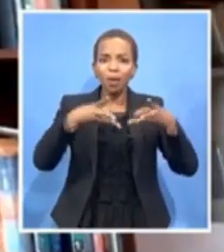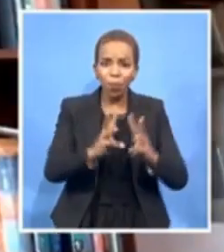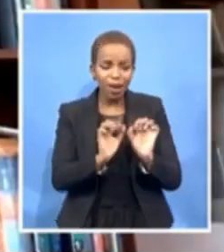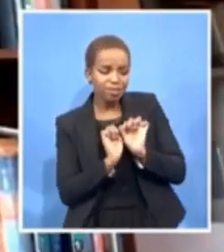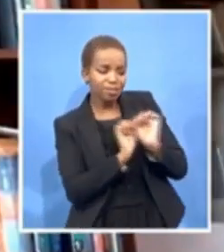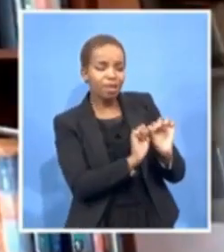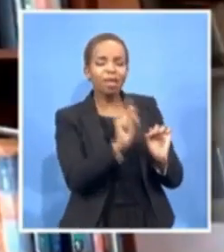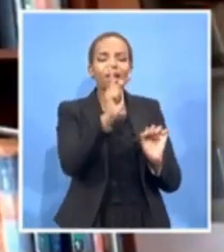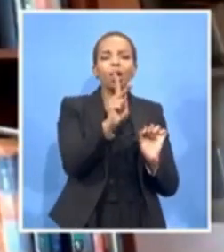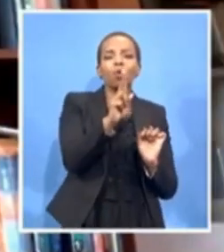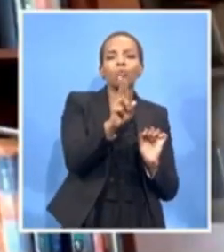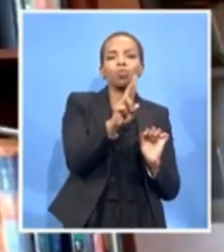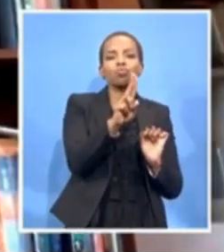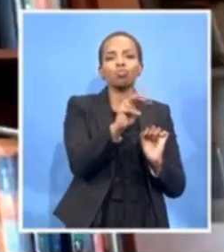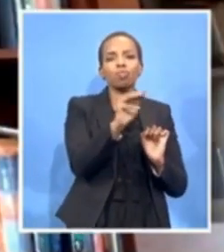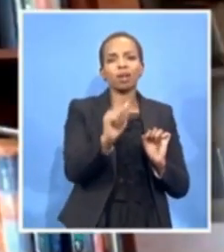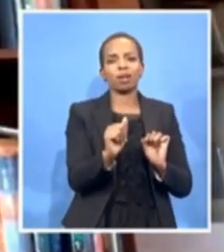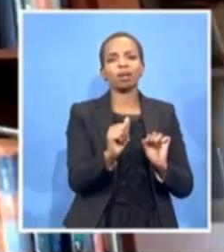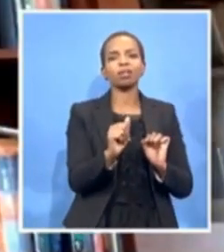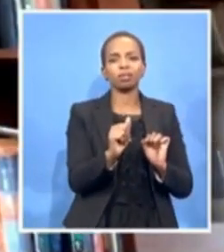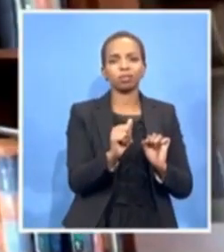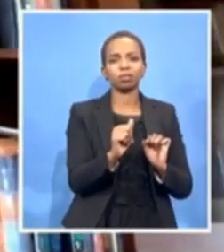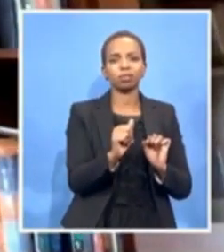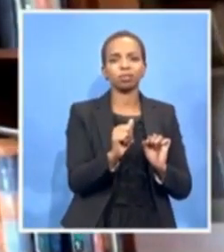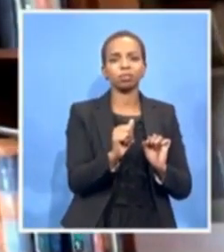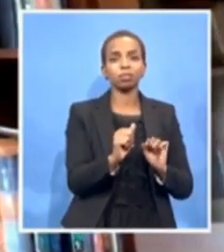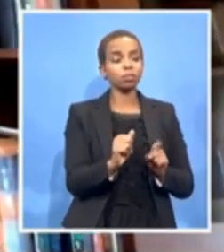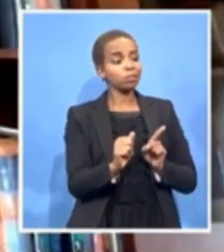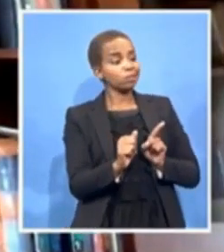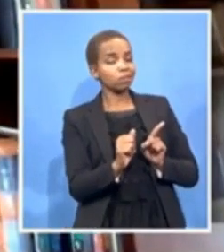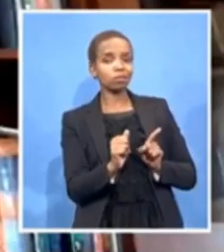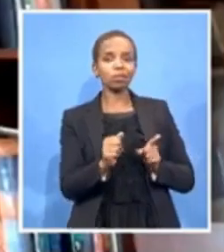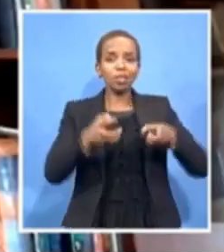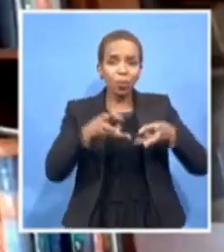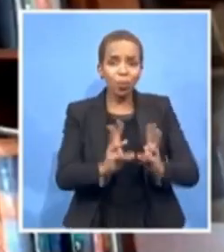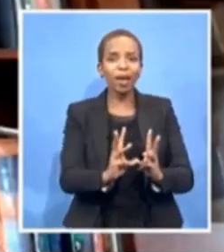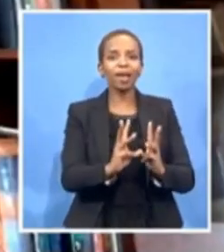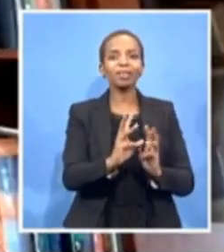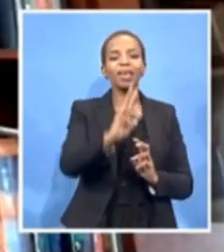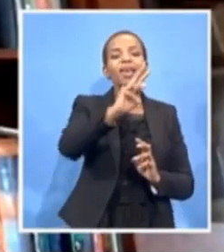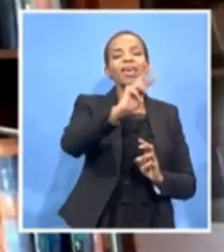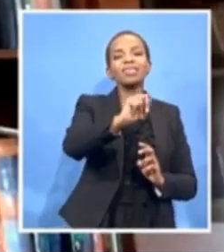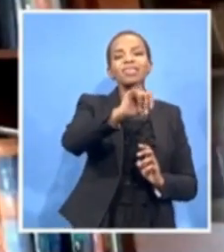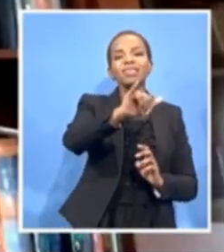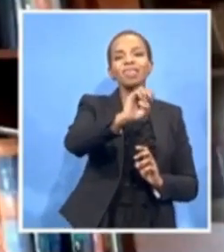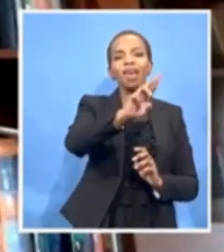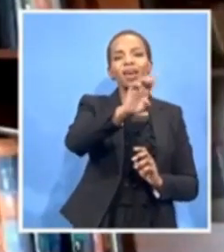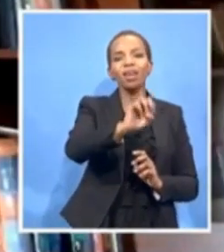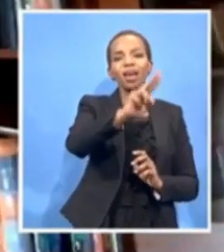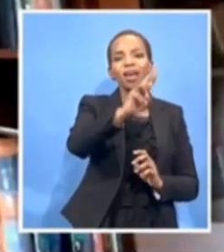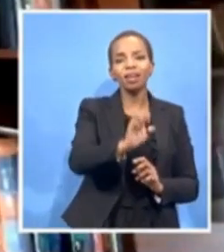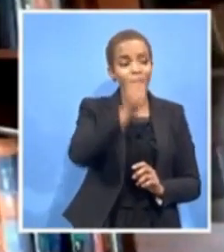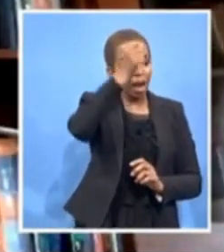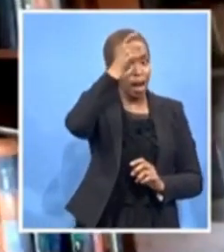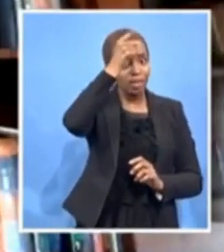in the manner that was understood by Julius Kambarage Nyerere. But Kwame Nkrumah is not